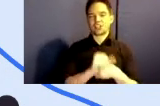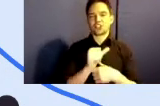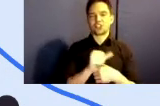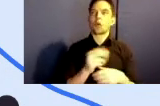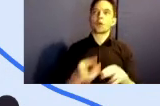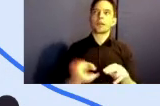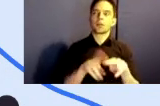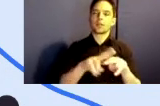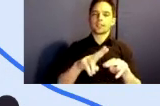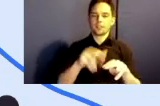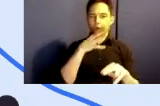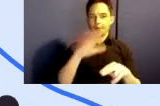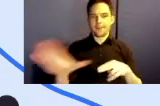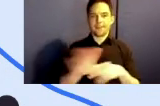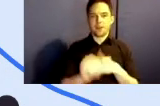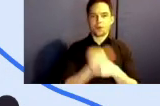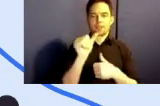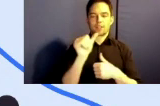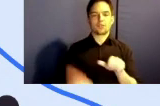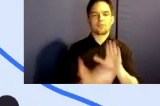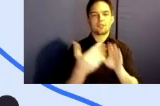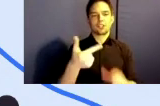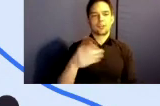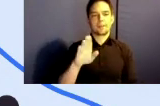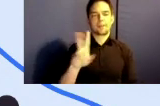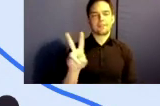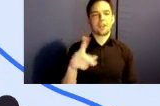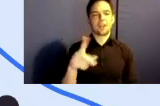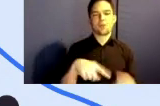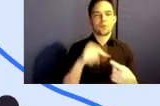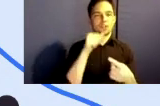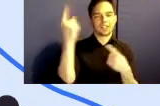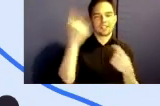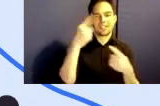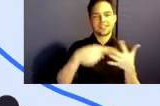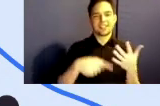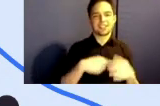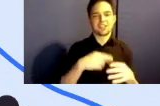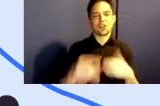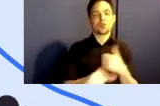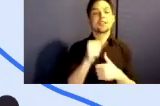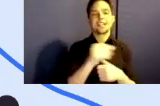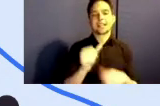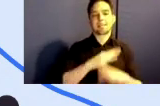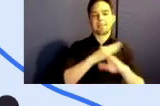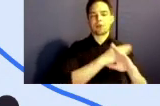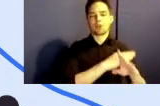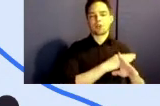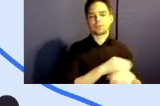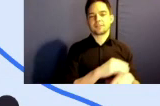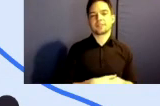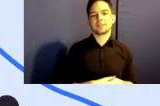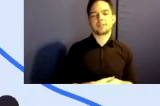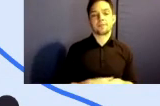increase women's risk to face GBV when we are not considering those risks and barriers. And this time it's really,